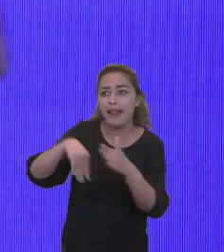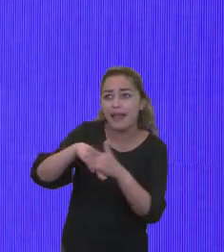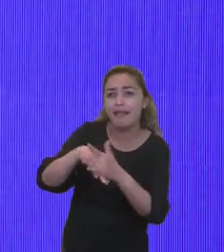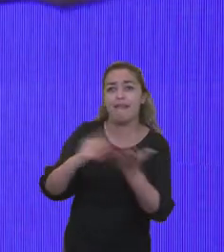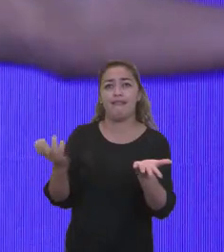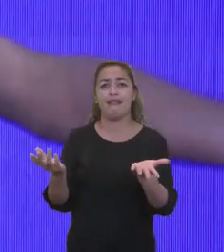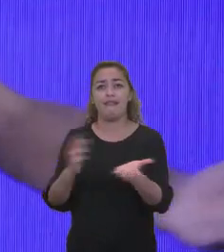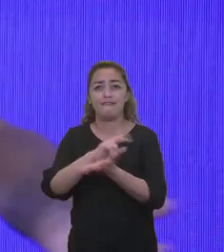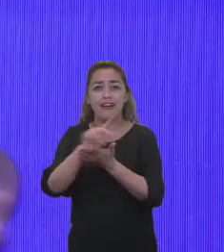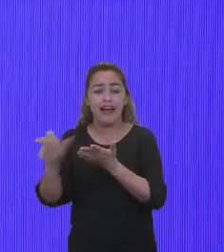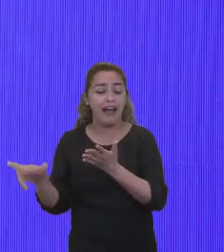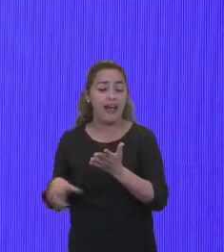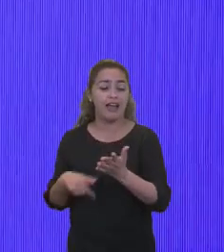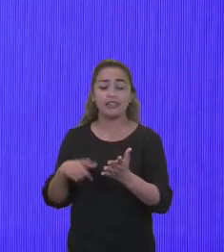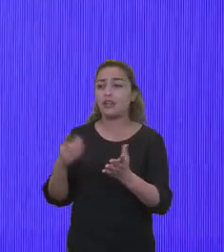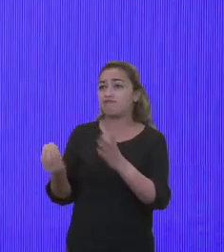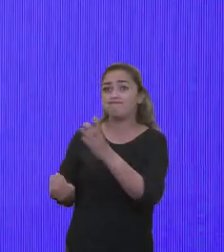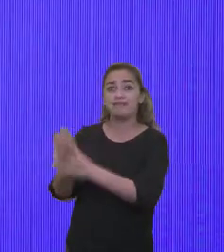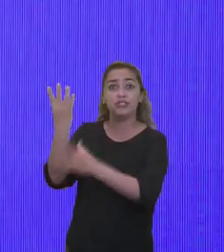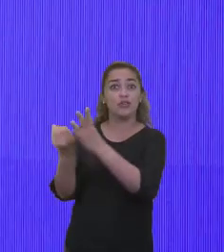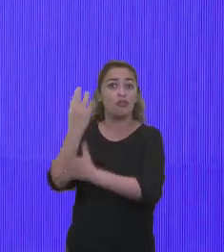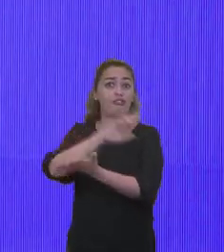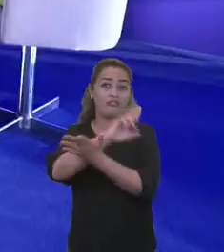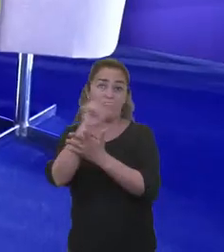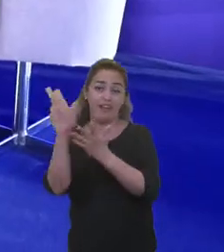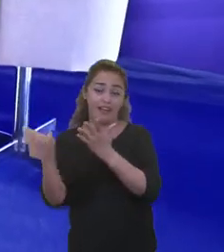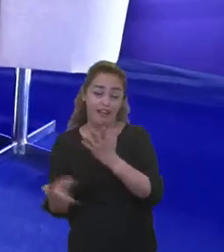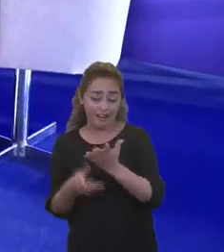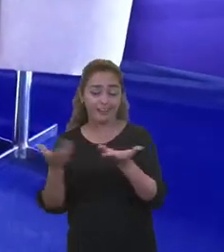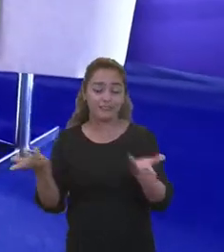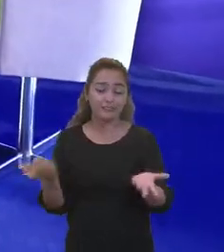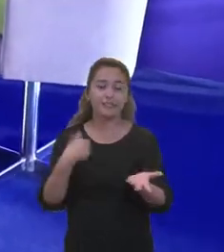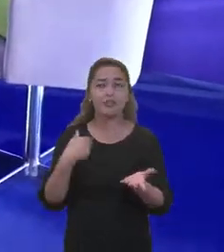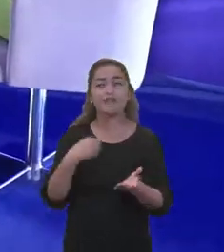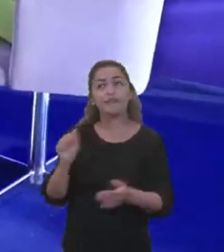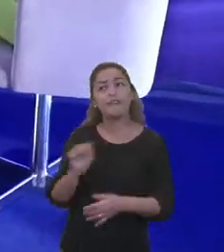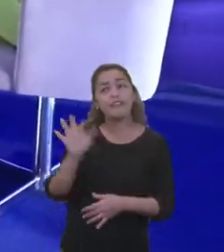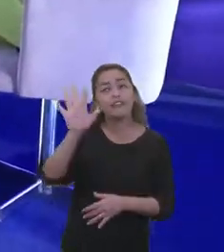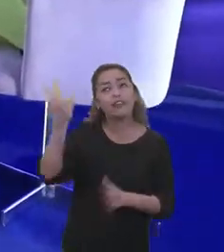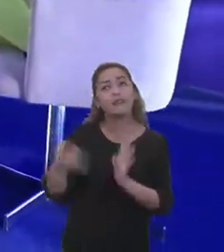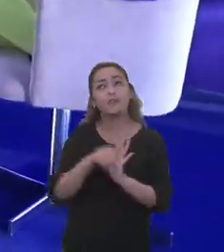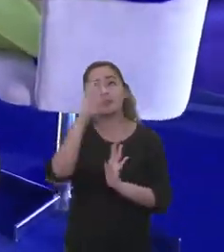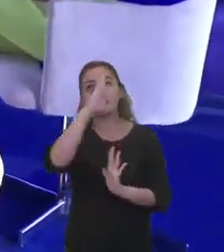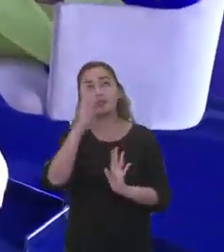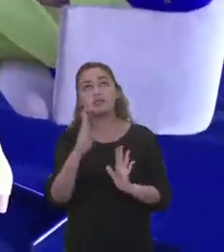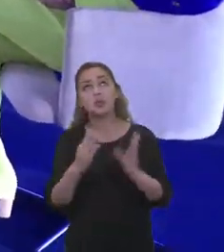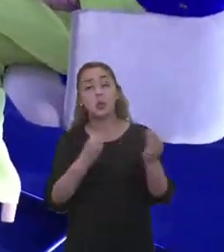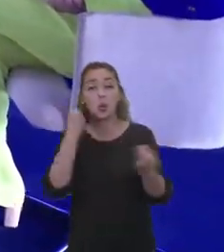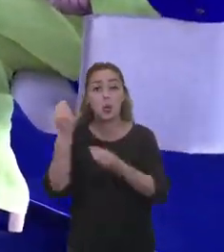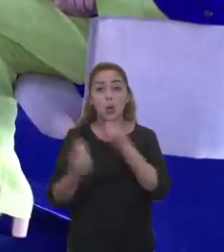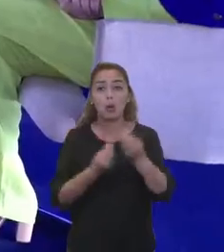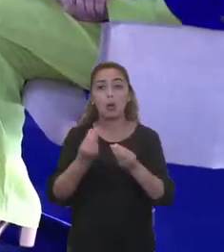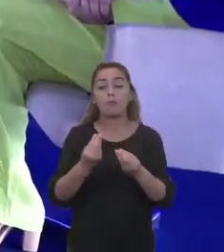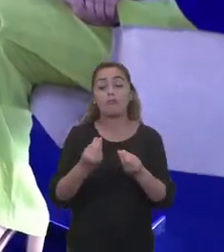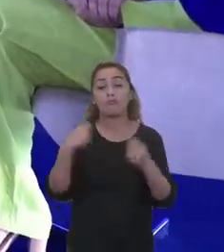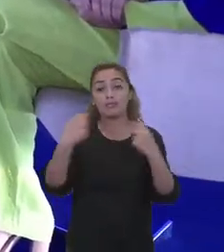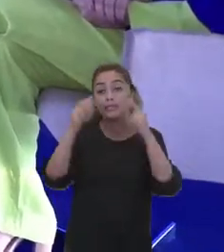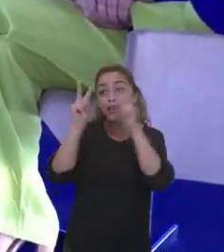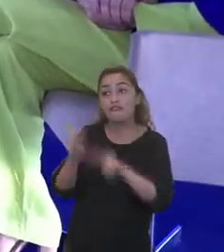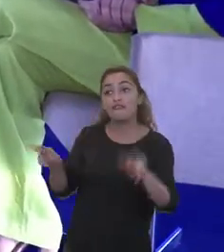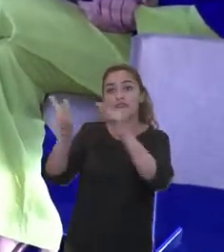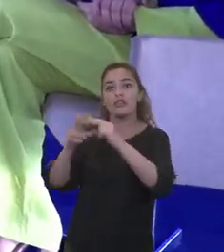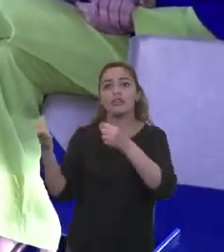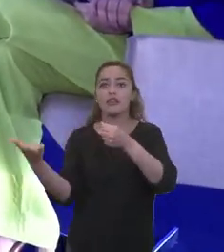Samba, Carnaval, Edu Lyra, these wonderful ladies here. So the Brazilian favelas, the slums, have to